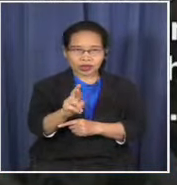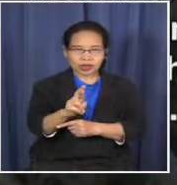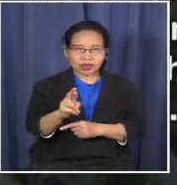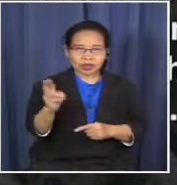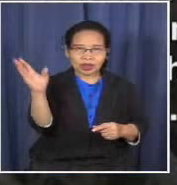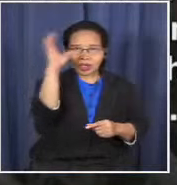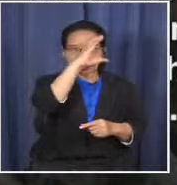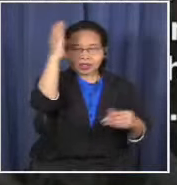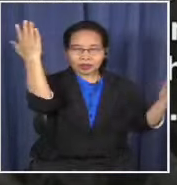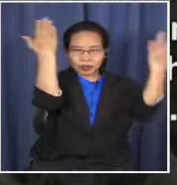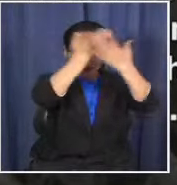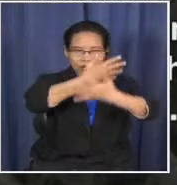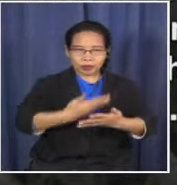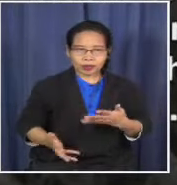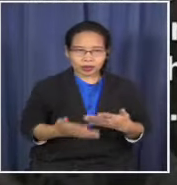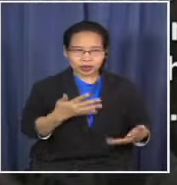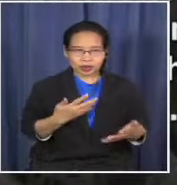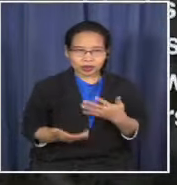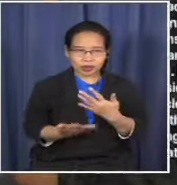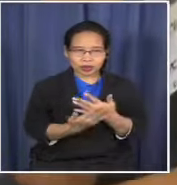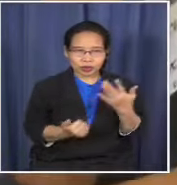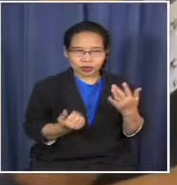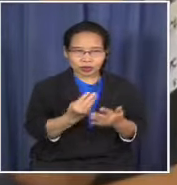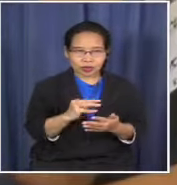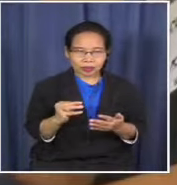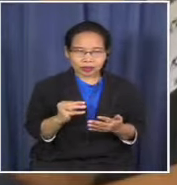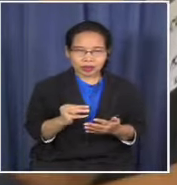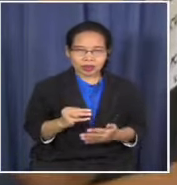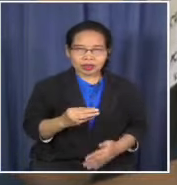They're looking for dark matter,